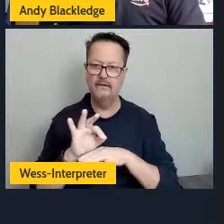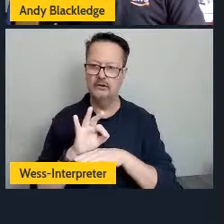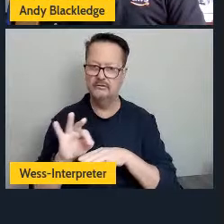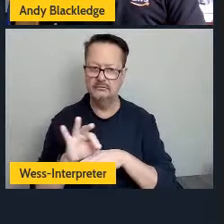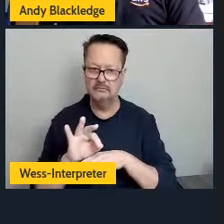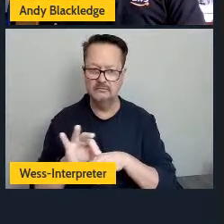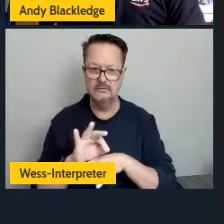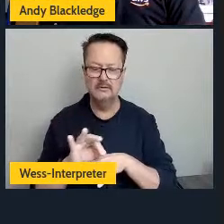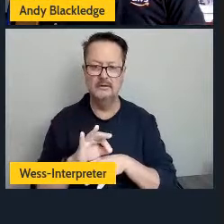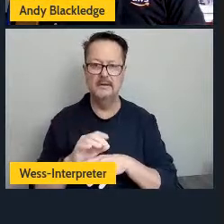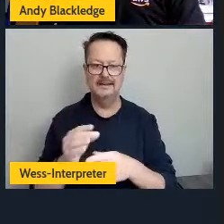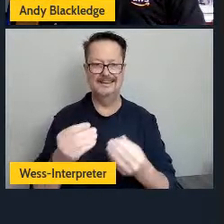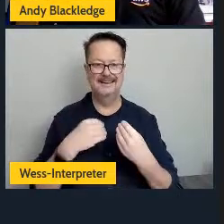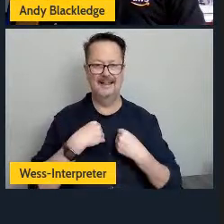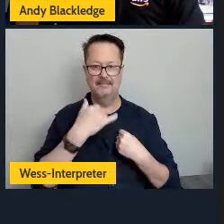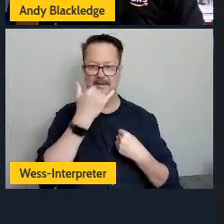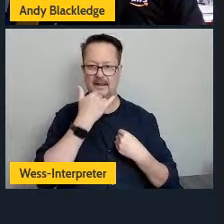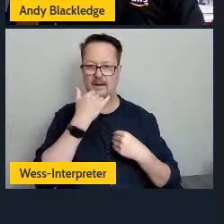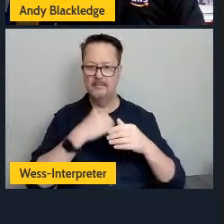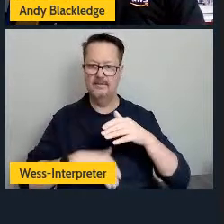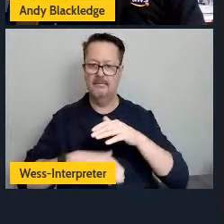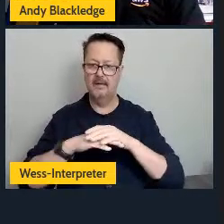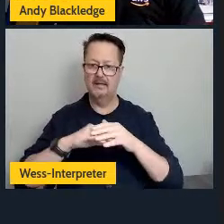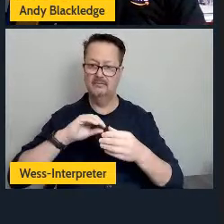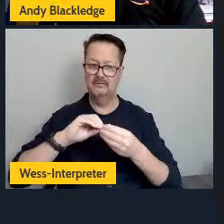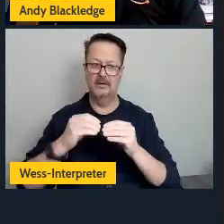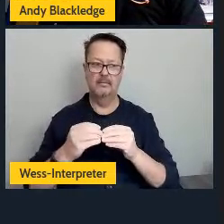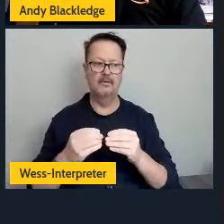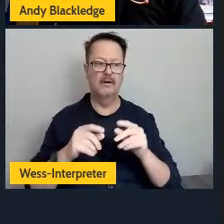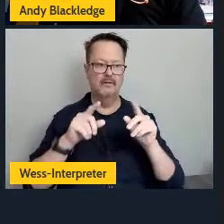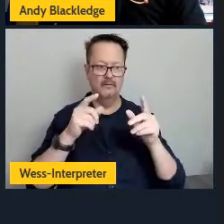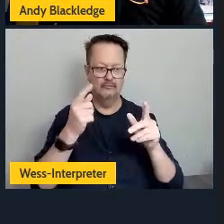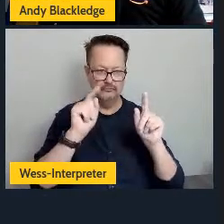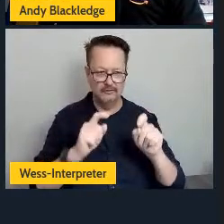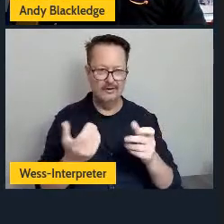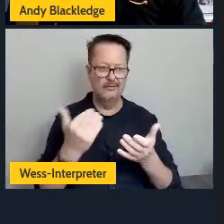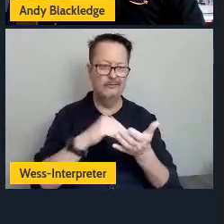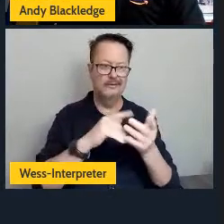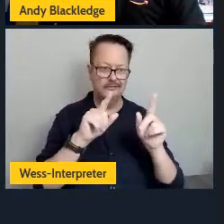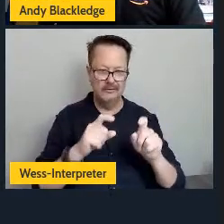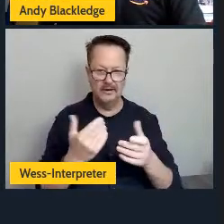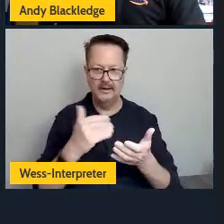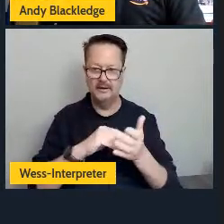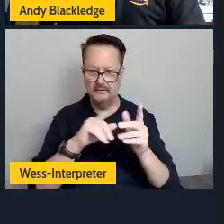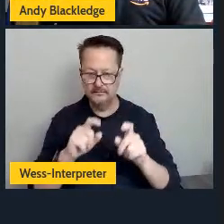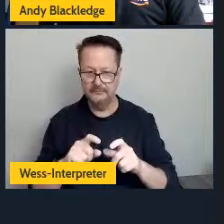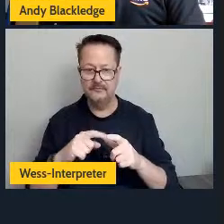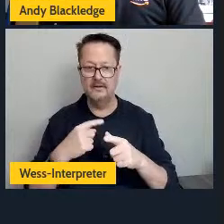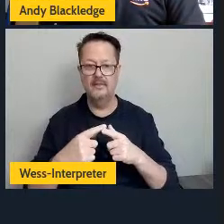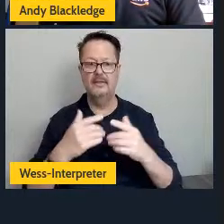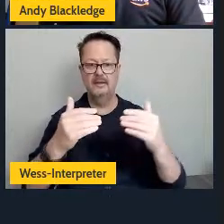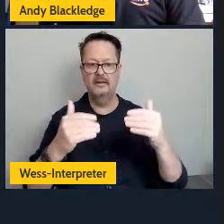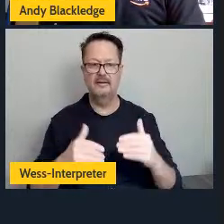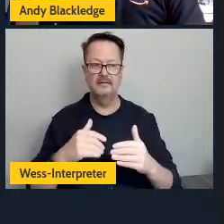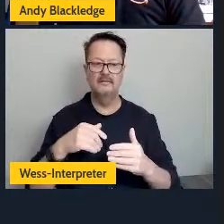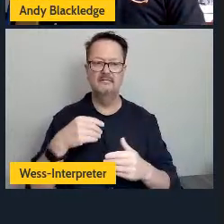can you error the maximum number of retries and then send a